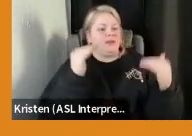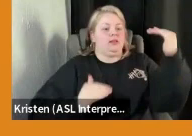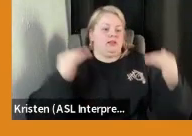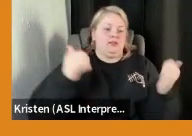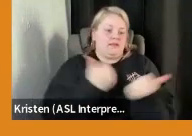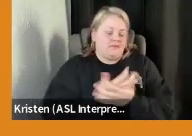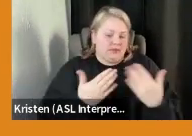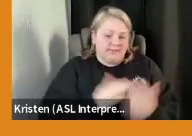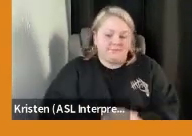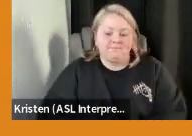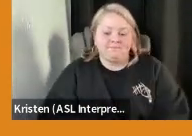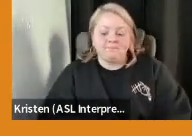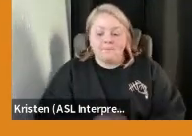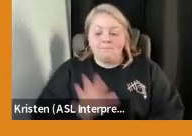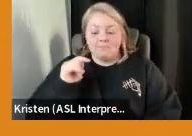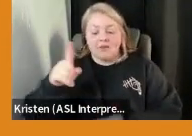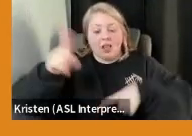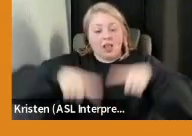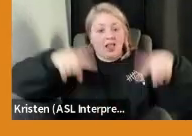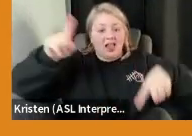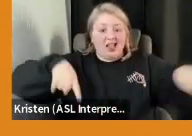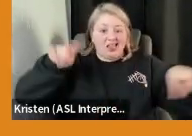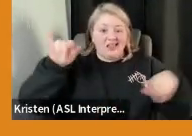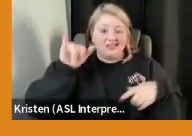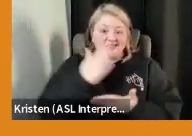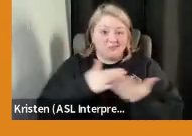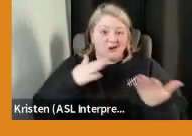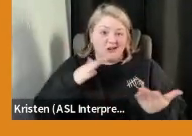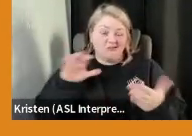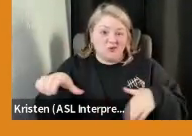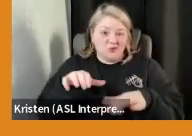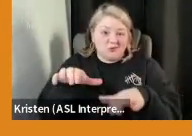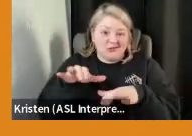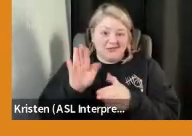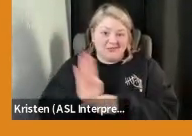But fluctuations are a normal part of doing business.